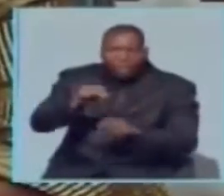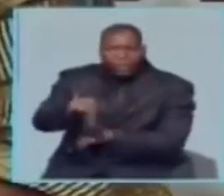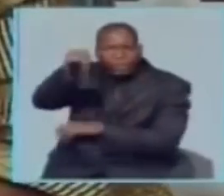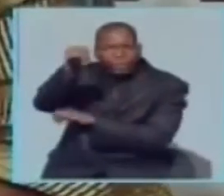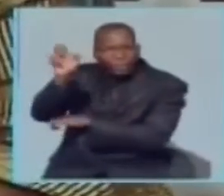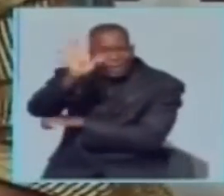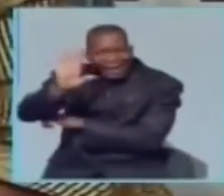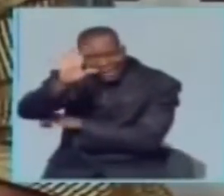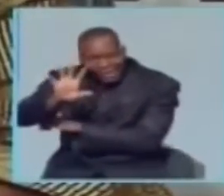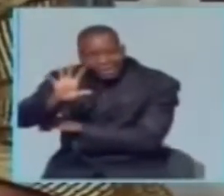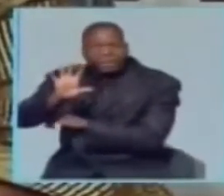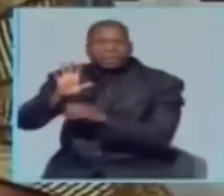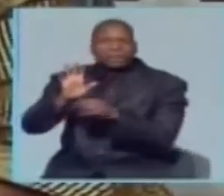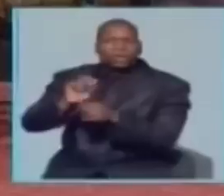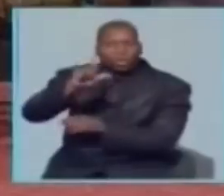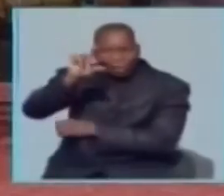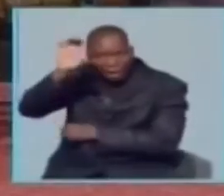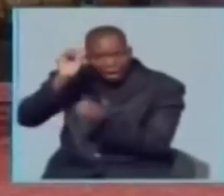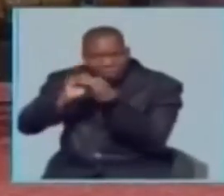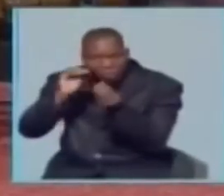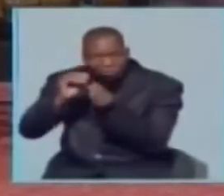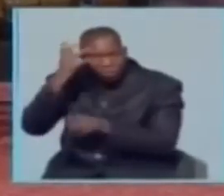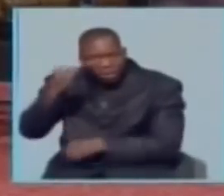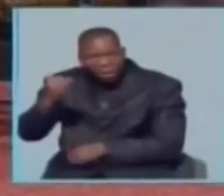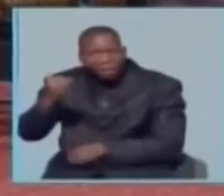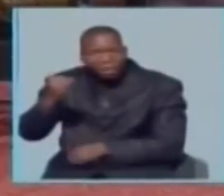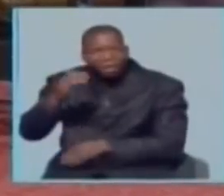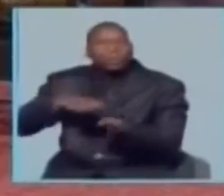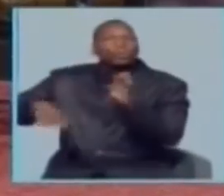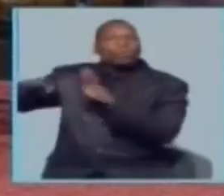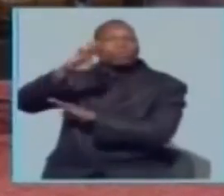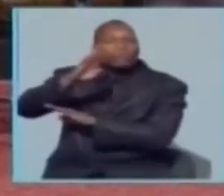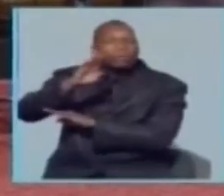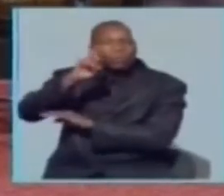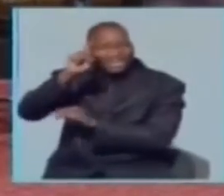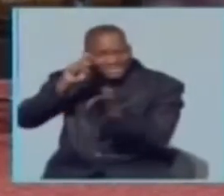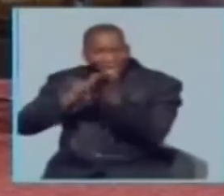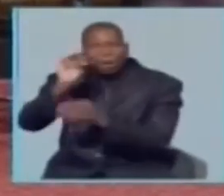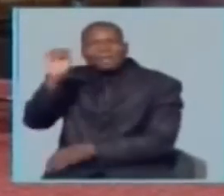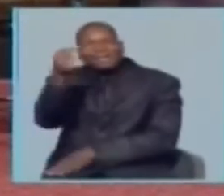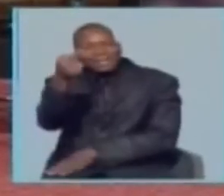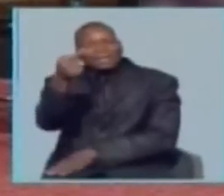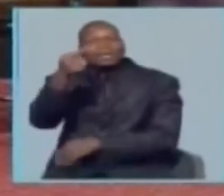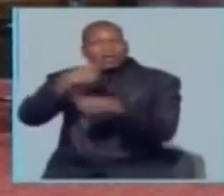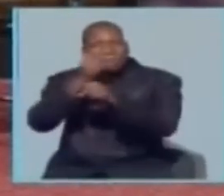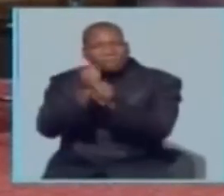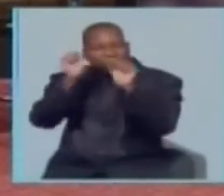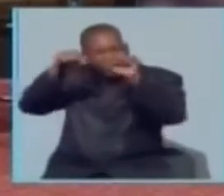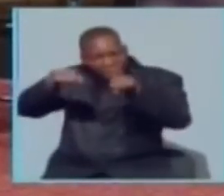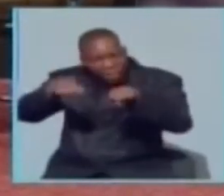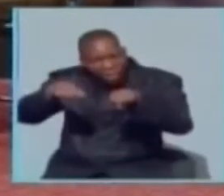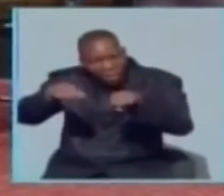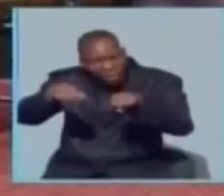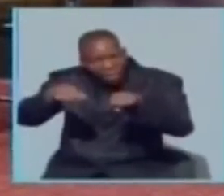and especially Luapula province, where there's a potential of over 1,000 megawatts. Now, we just have